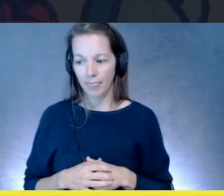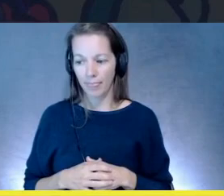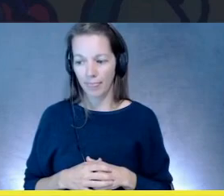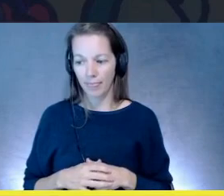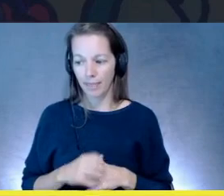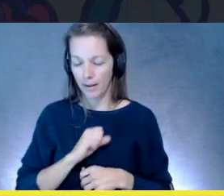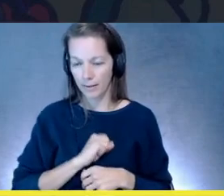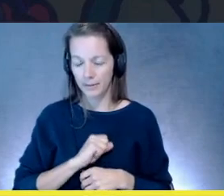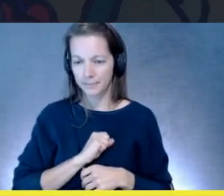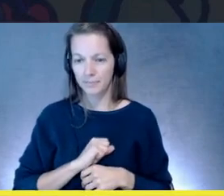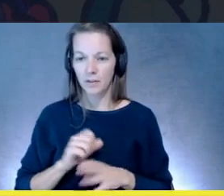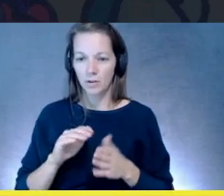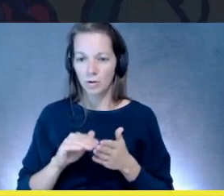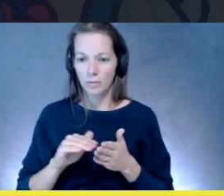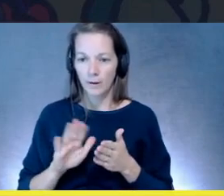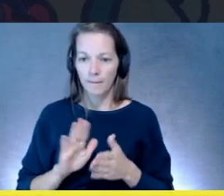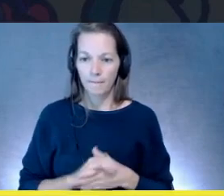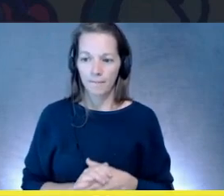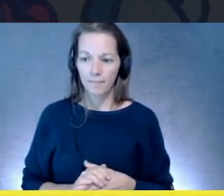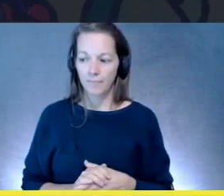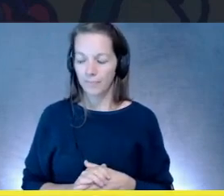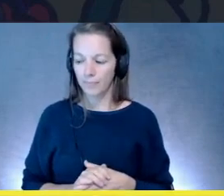Excuse me.